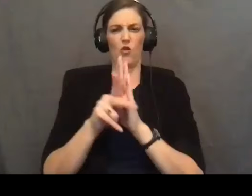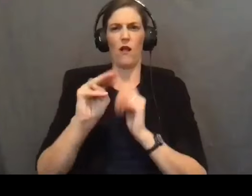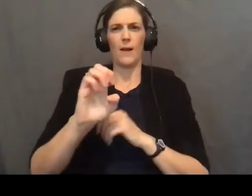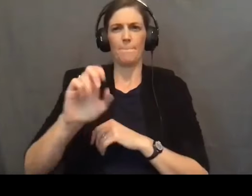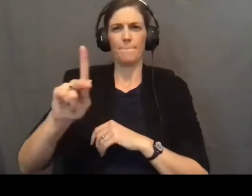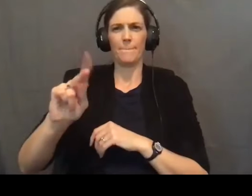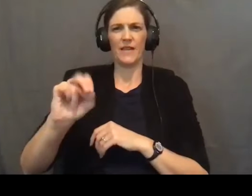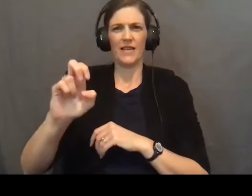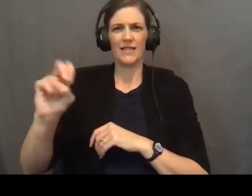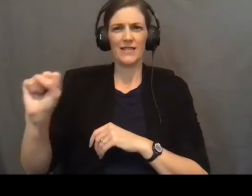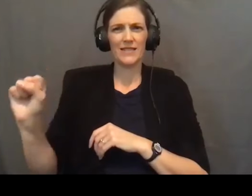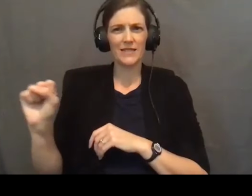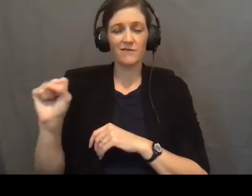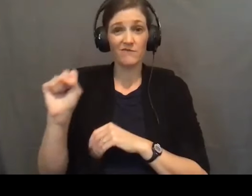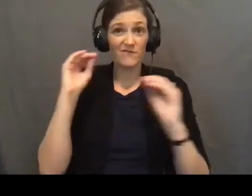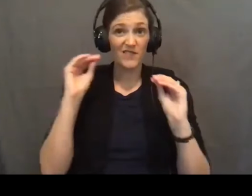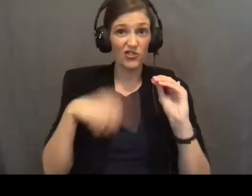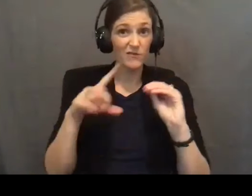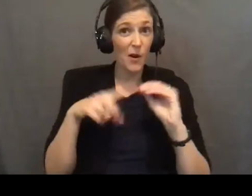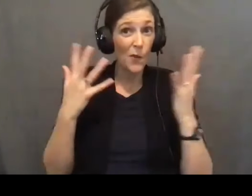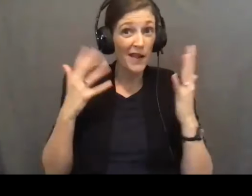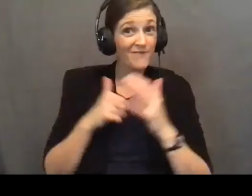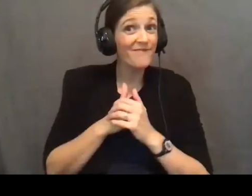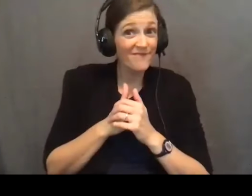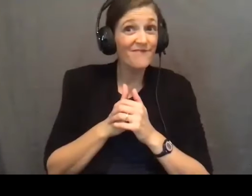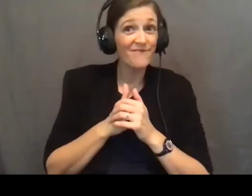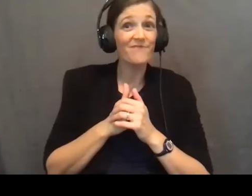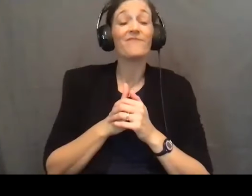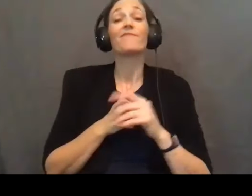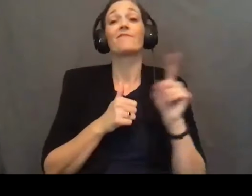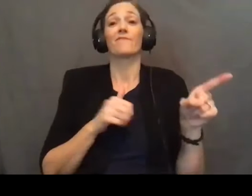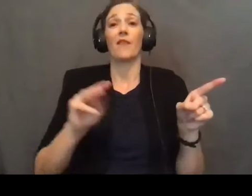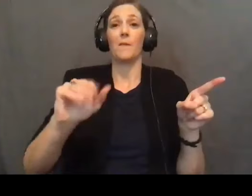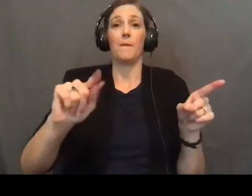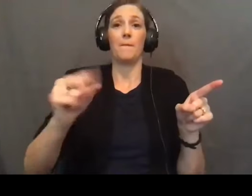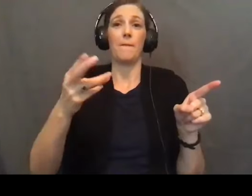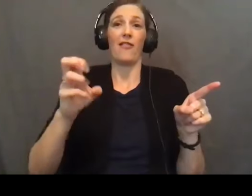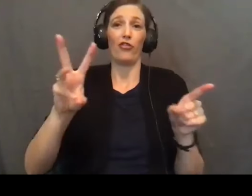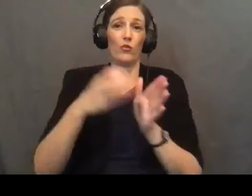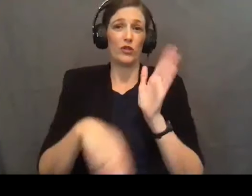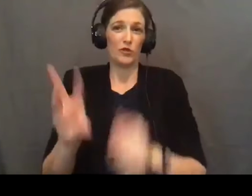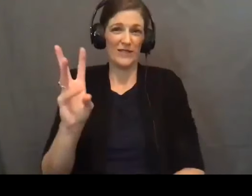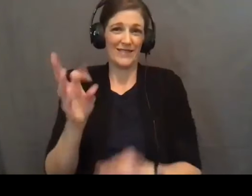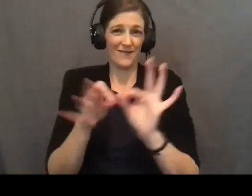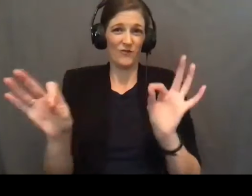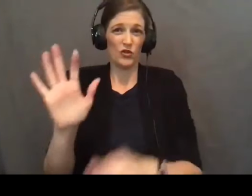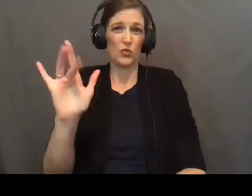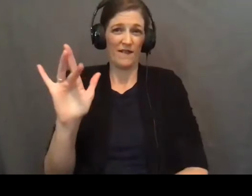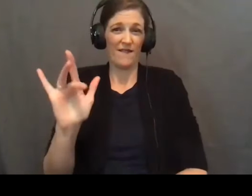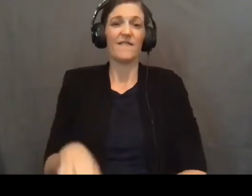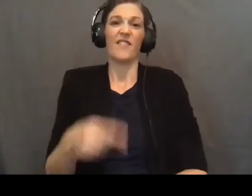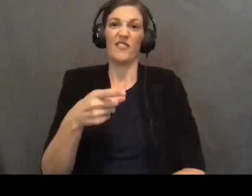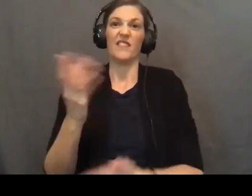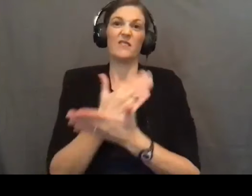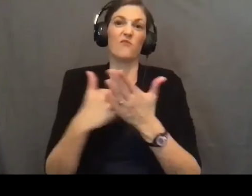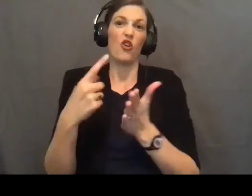guess what he teaches about? He goes to Matthew chapter six and in verse 25, this is part of